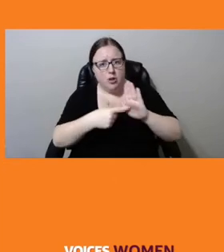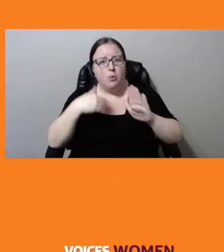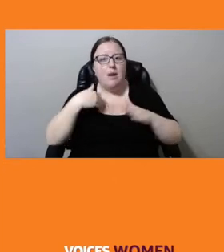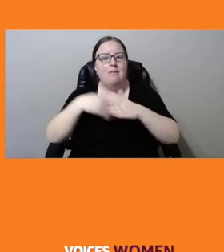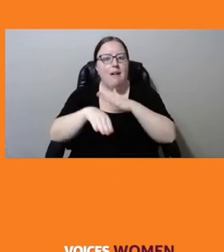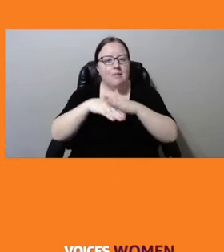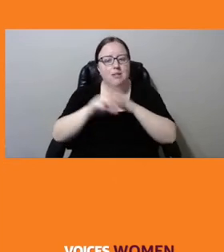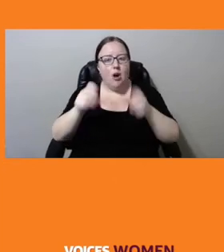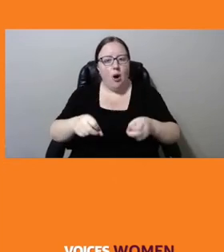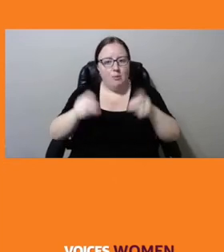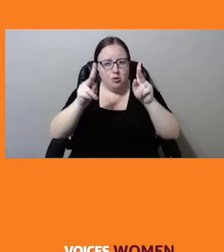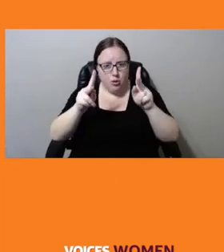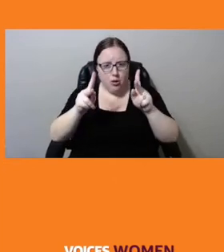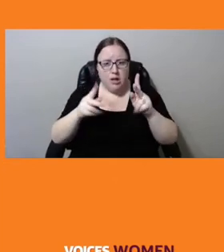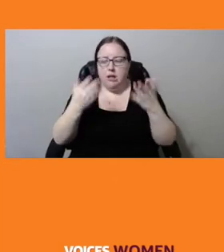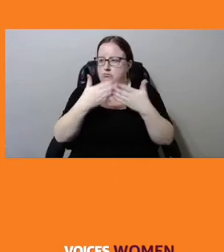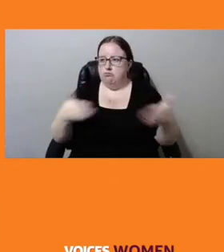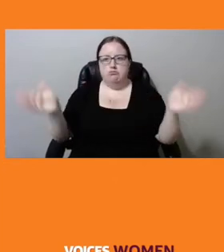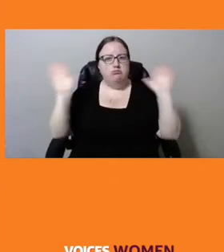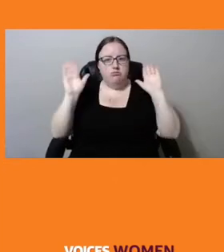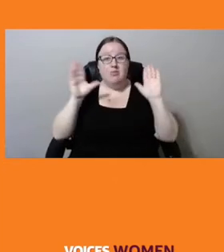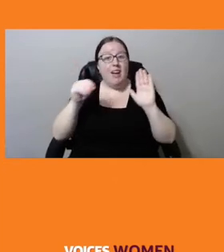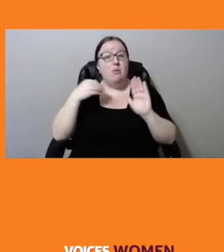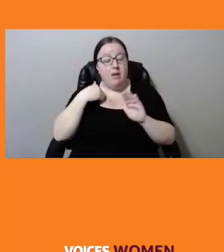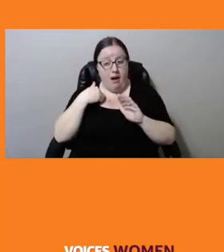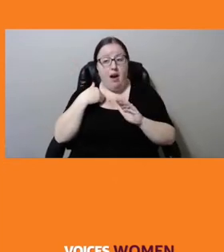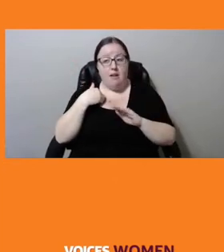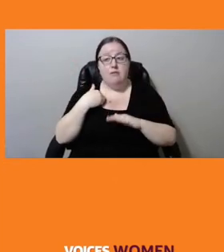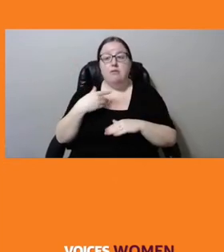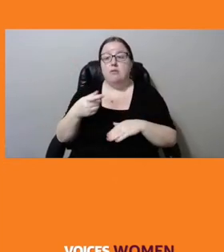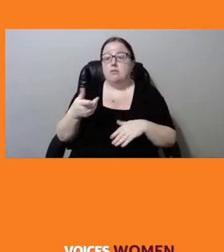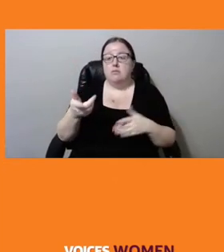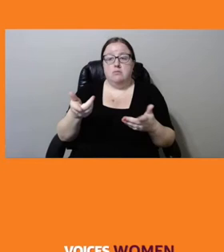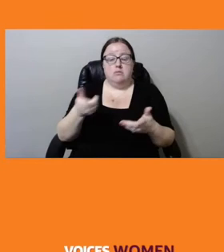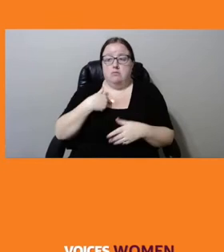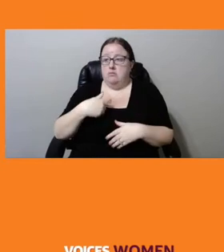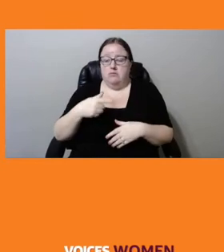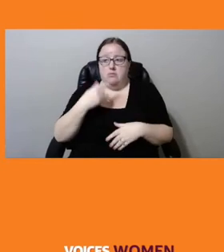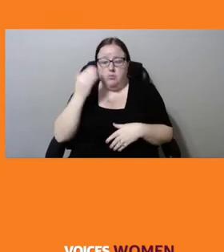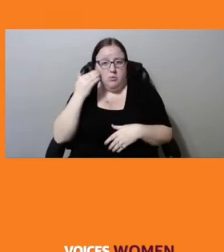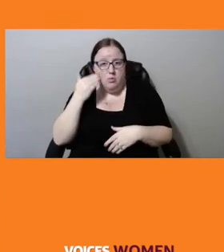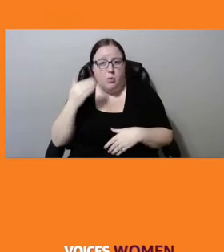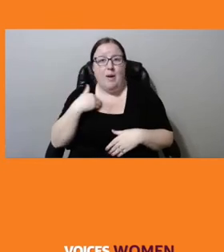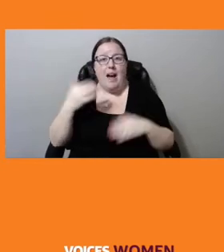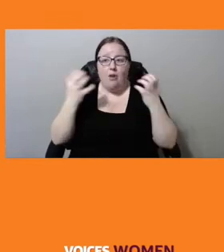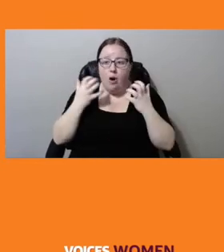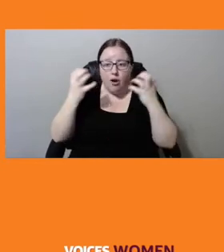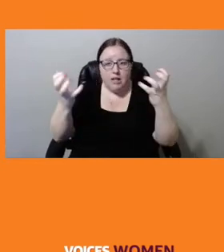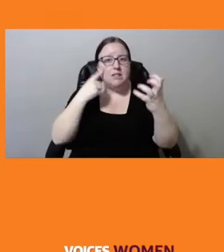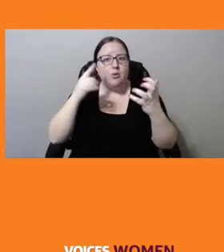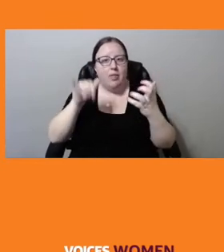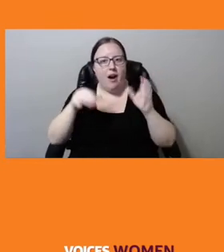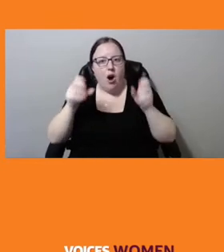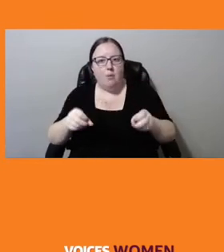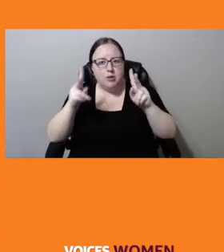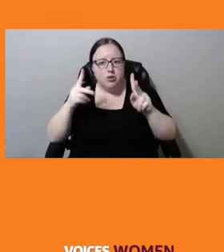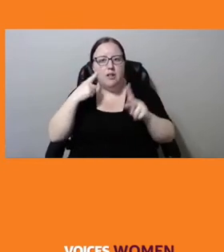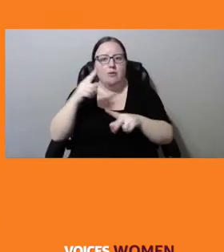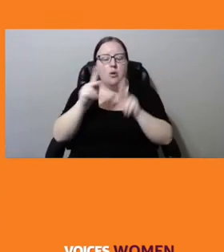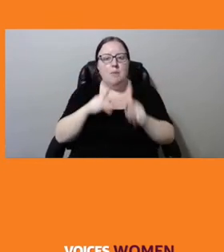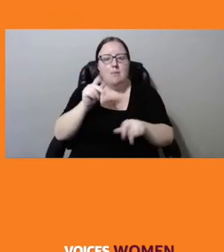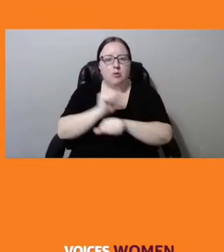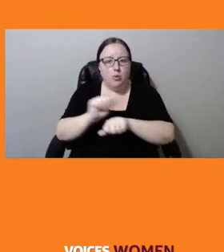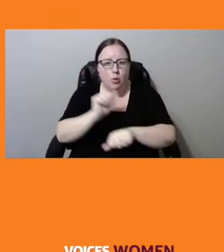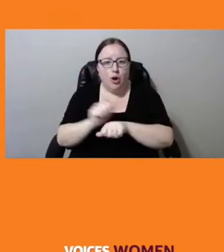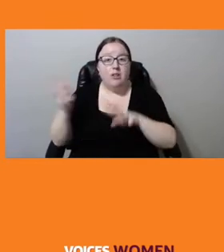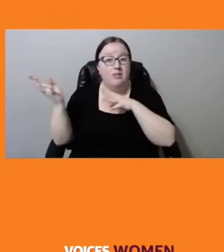and opportunity throughout the industry, and that there is a place for these stories. They find audiences, and there's an opportunity for people to work. The